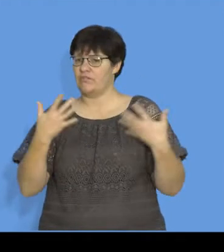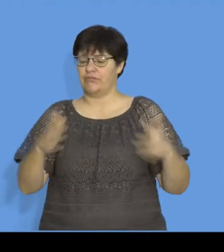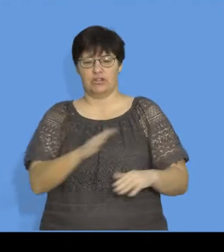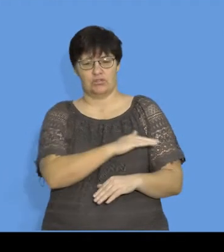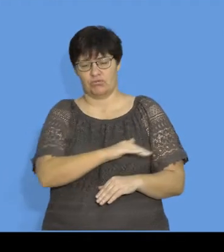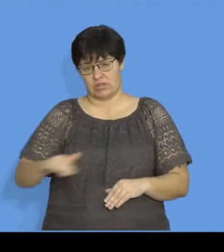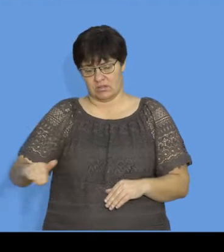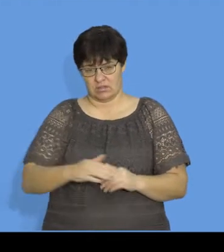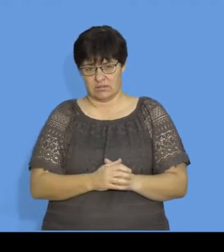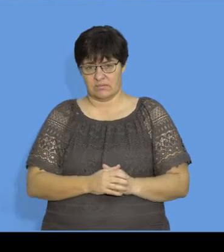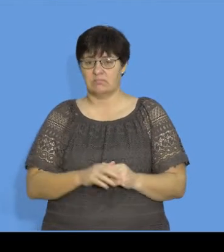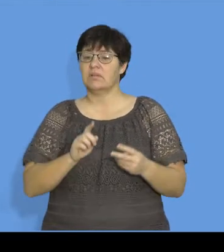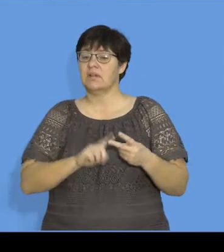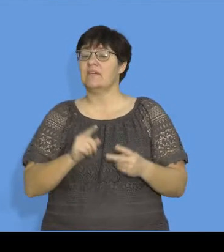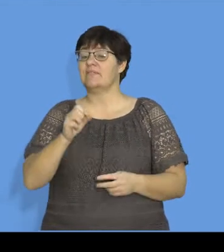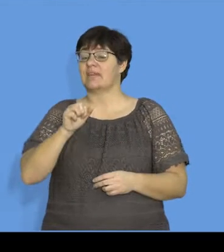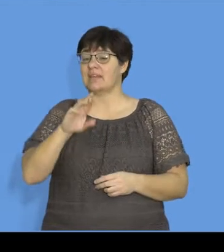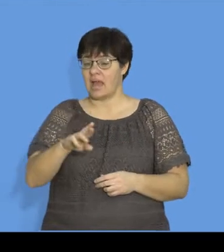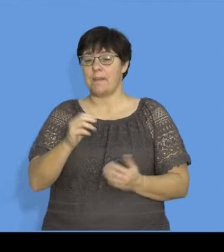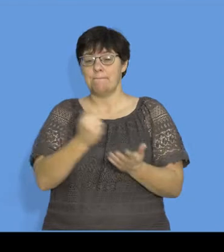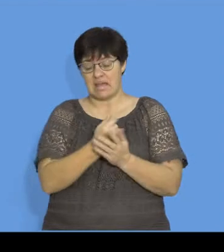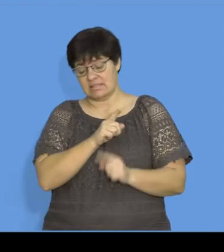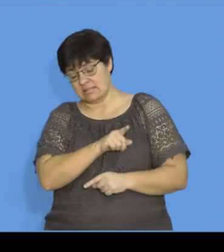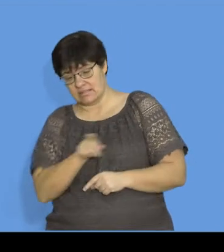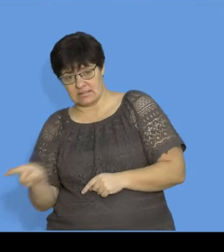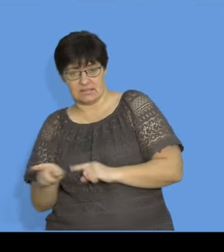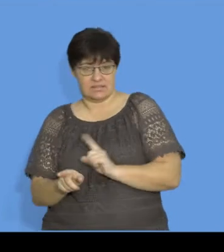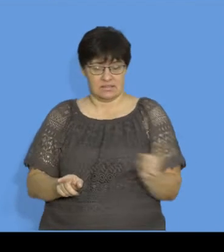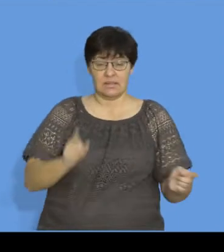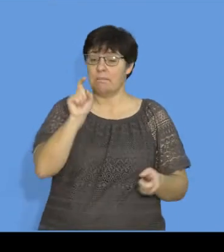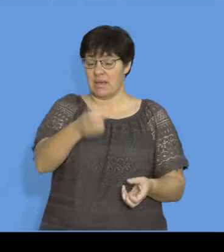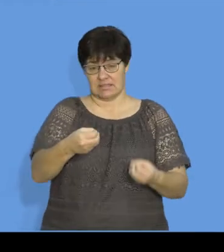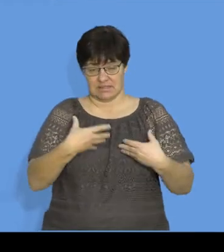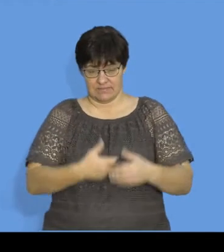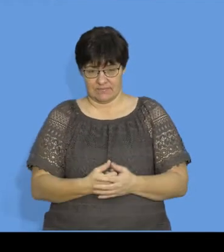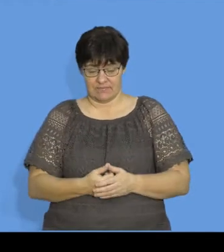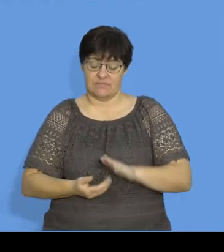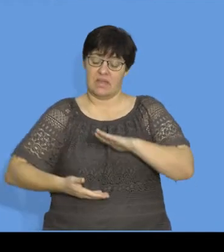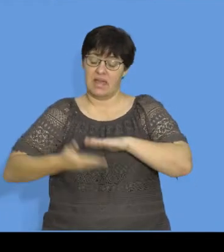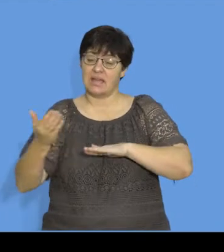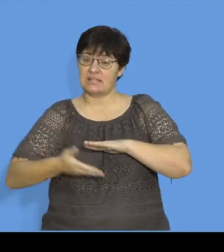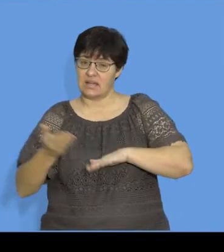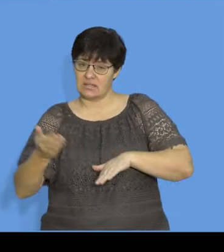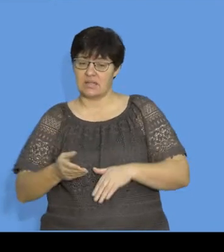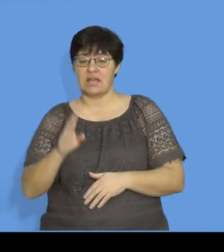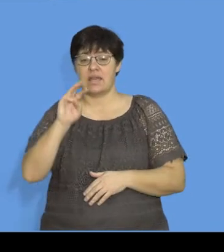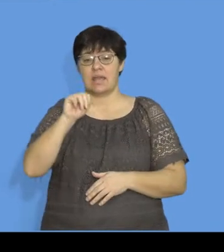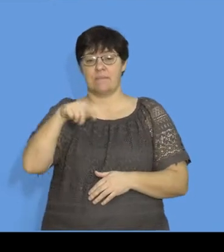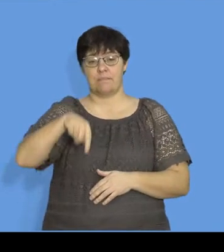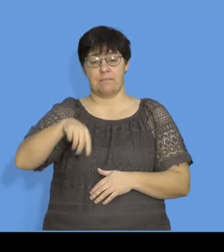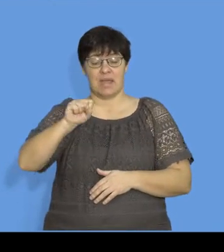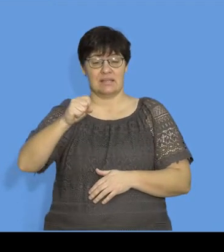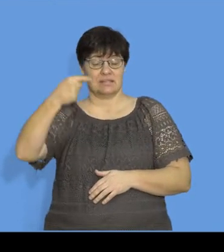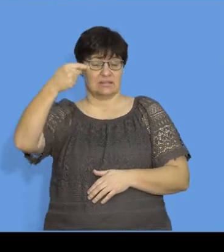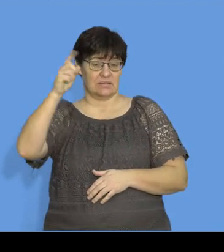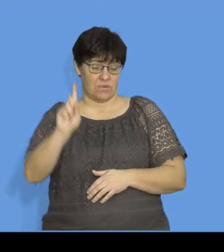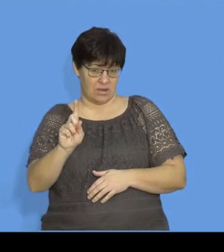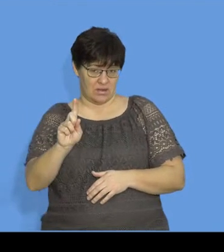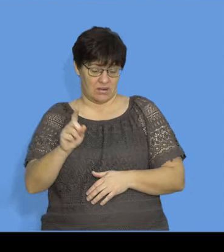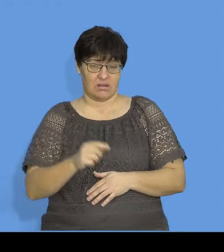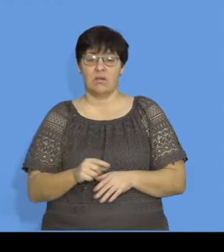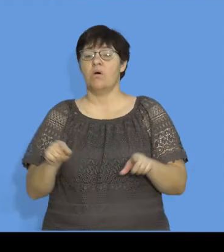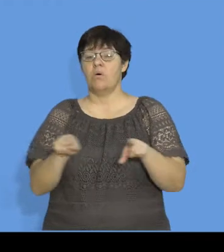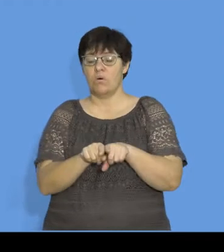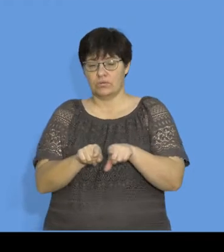It's a vector, have to give me direction. Acceleration, meters per second squared,